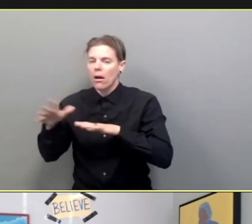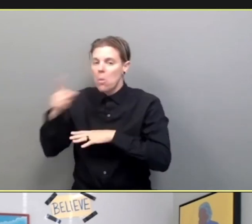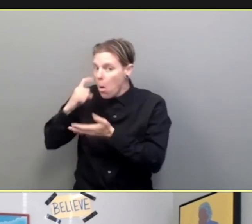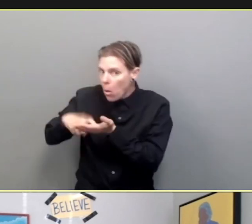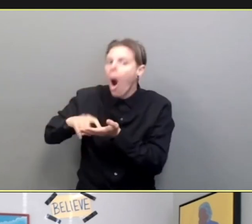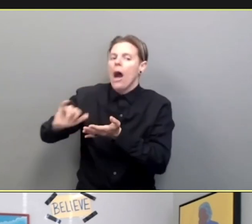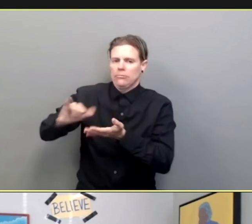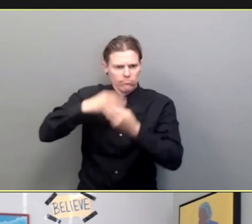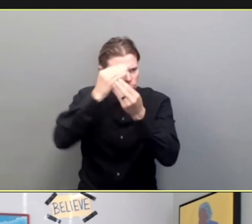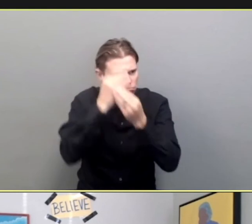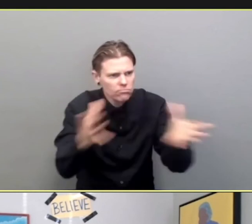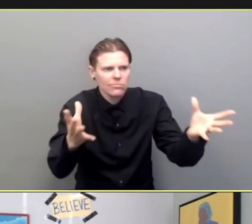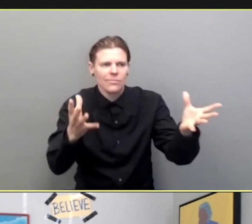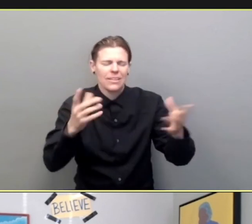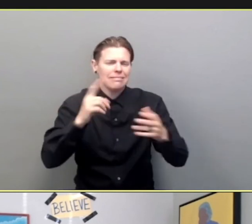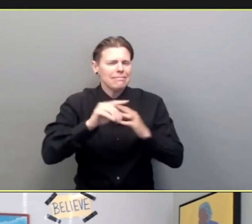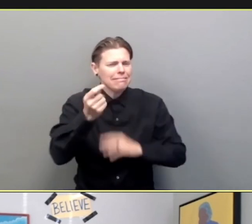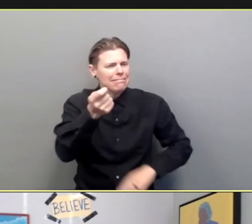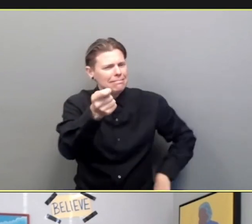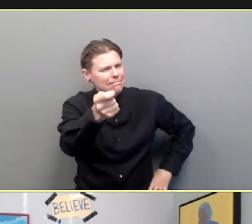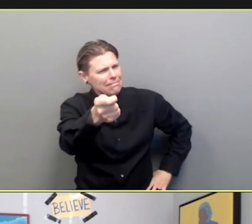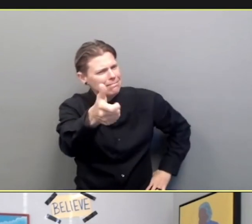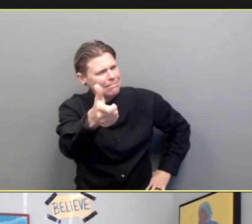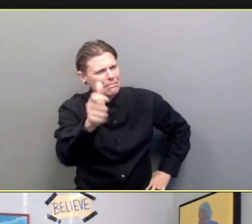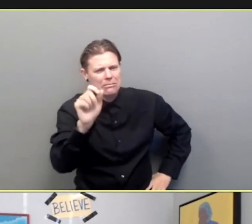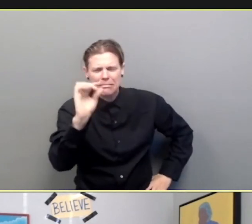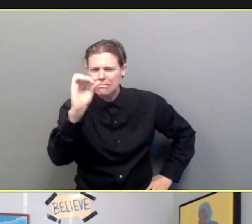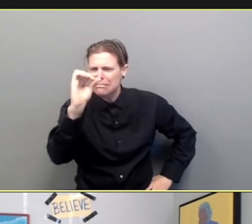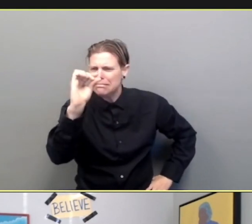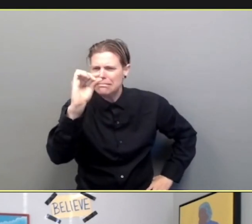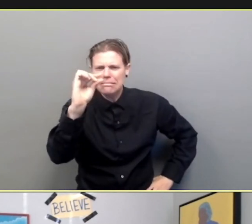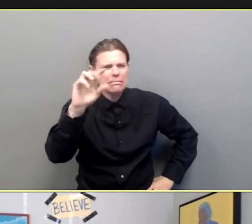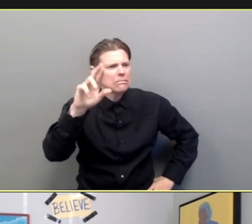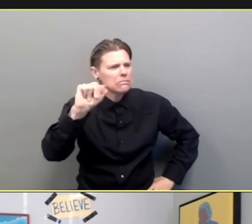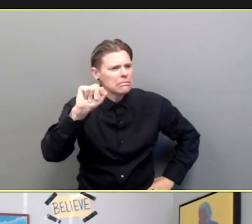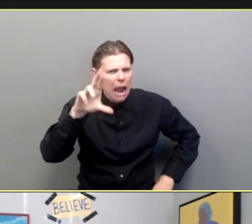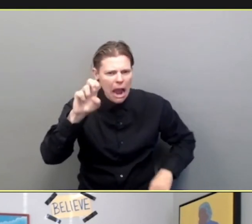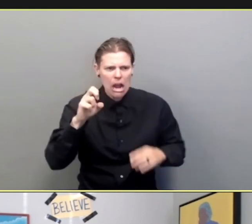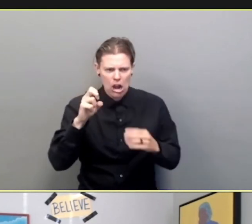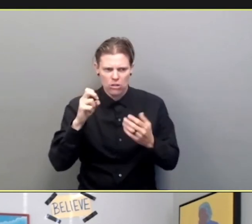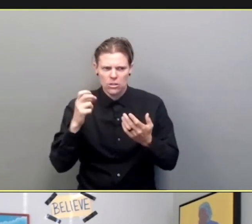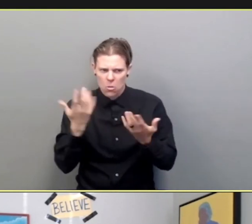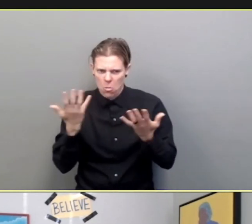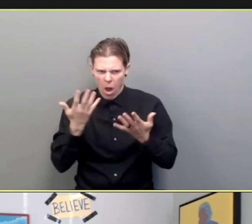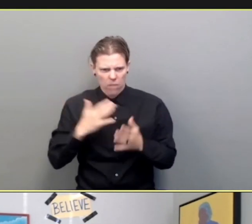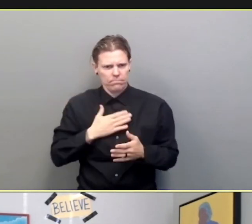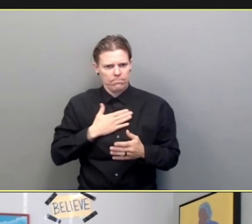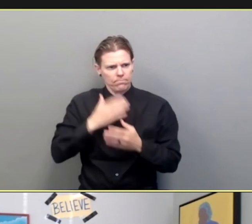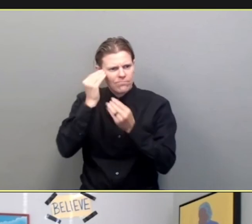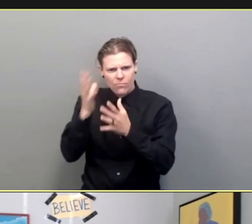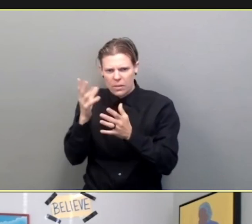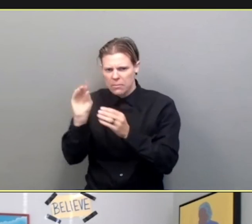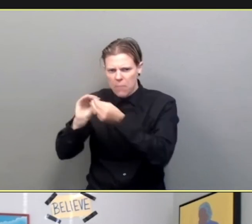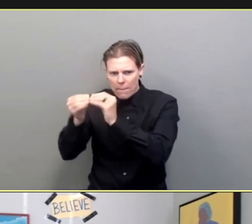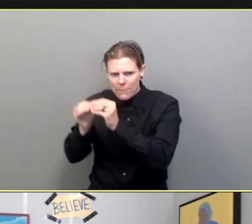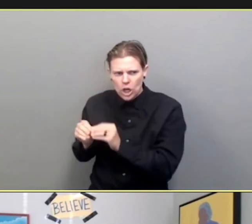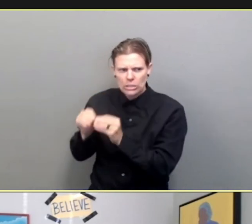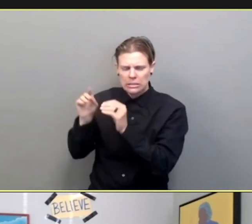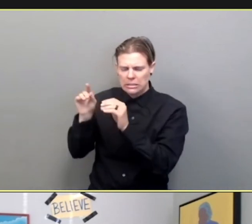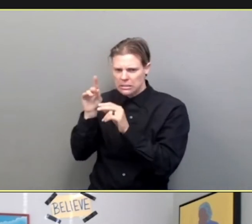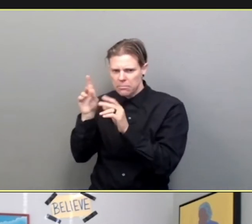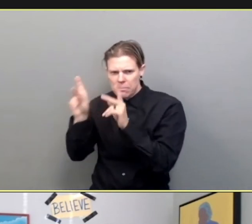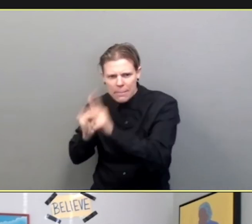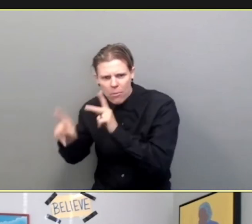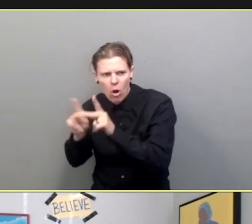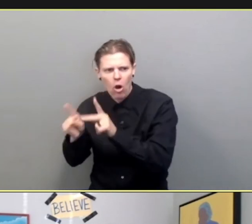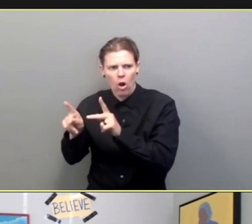going to try to pull up the actual data on that, on the number of reported cases per million doses